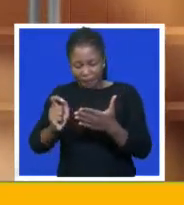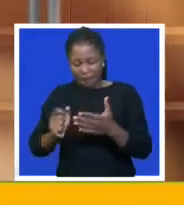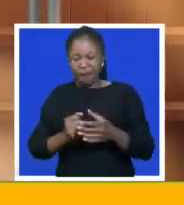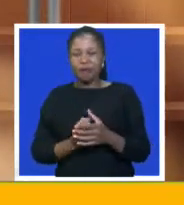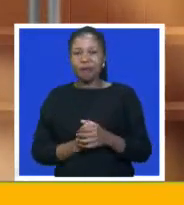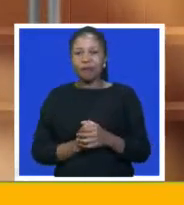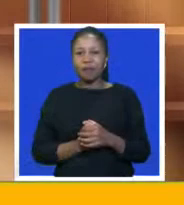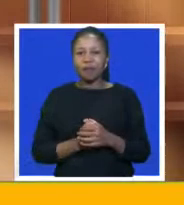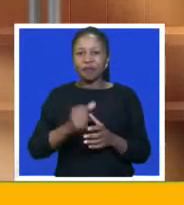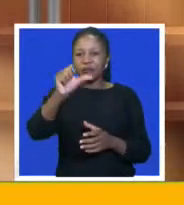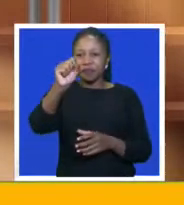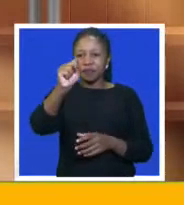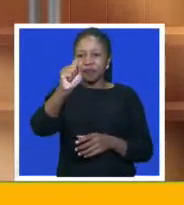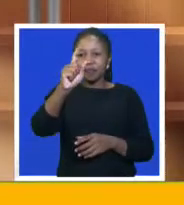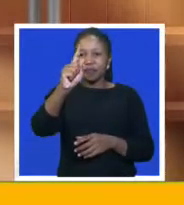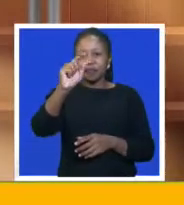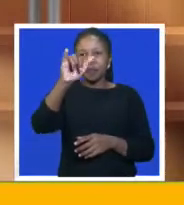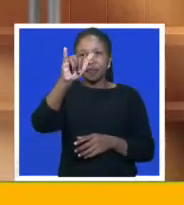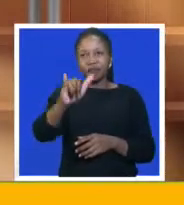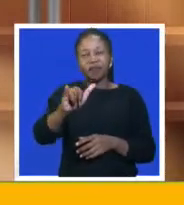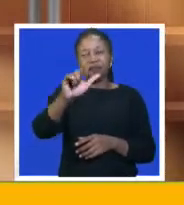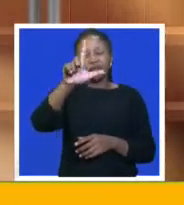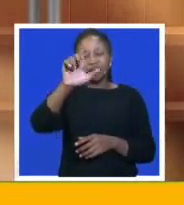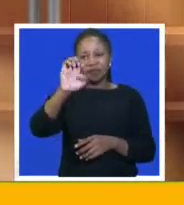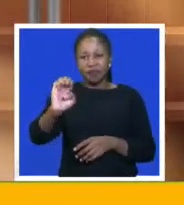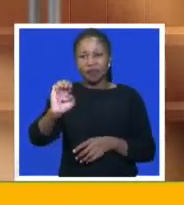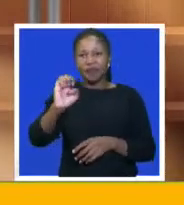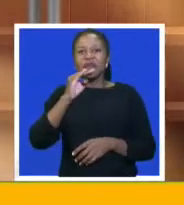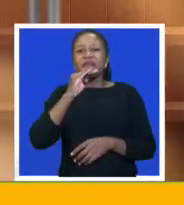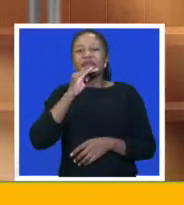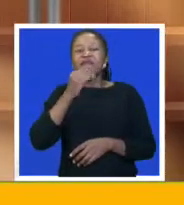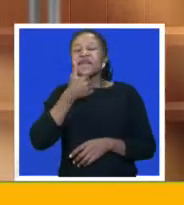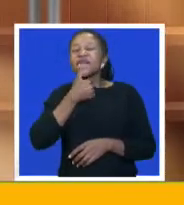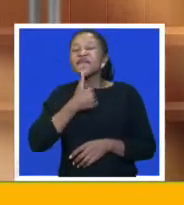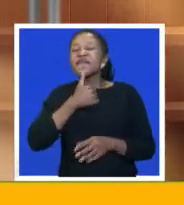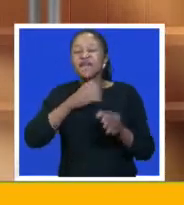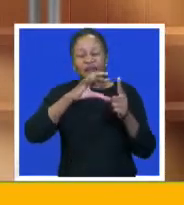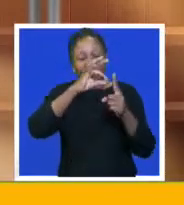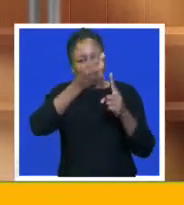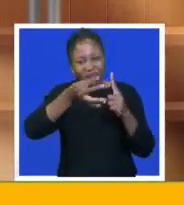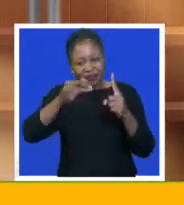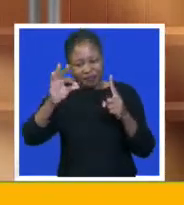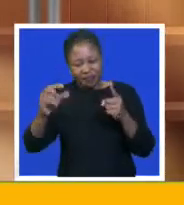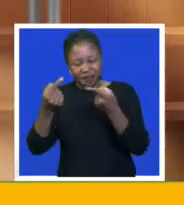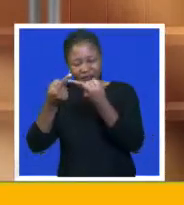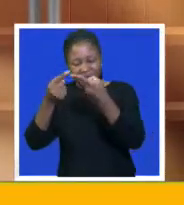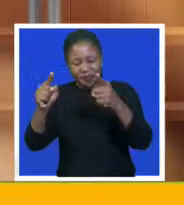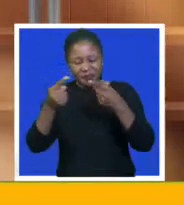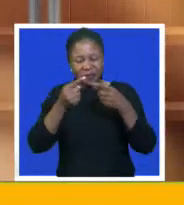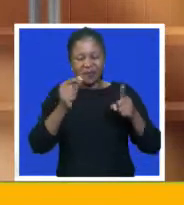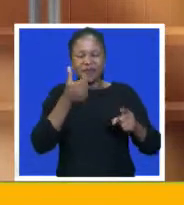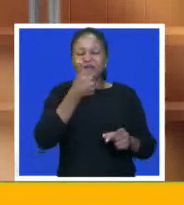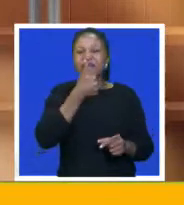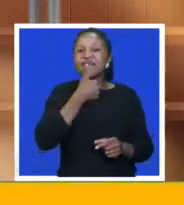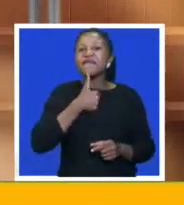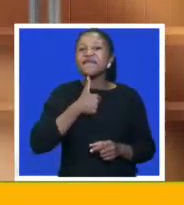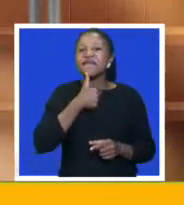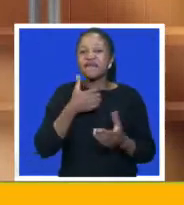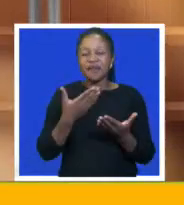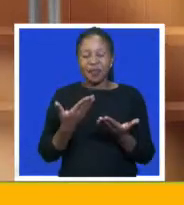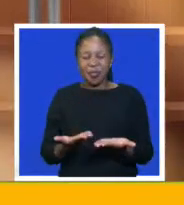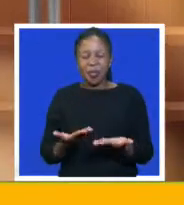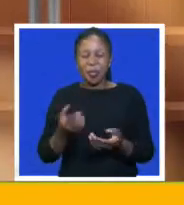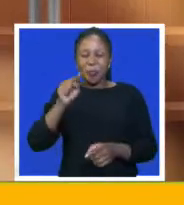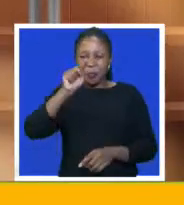talking about the usage of sentence, variation in a text. We are talking about punctuation usage in a text. We are also